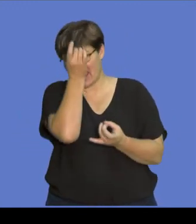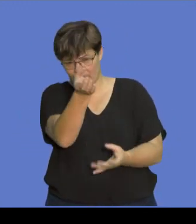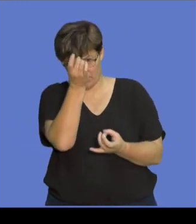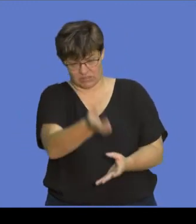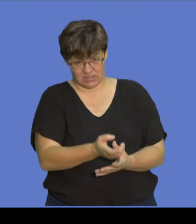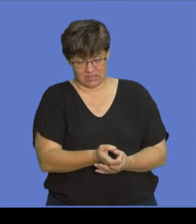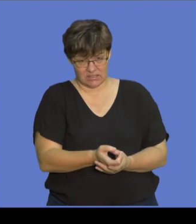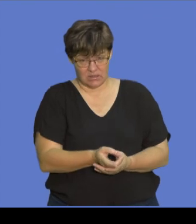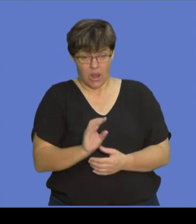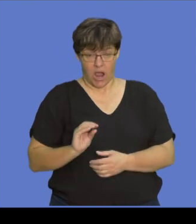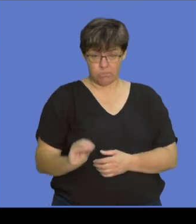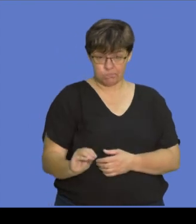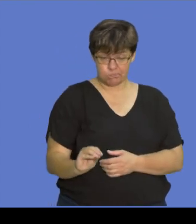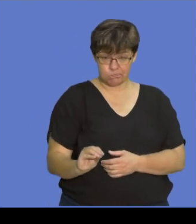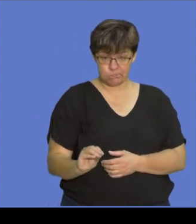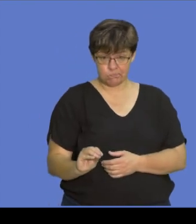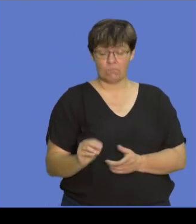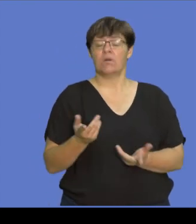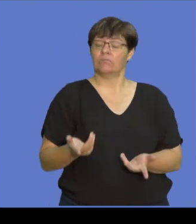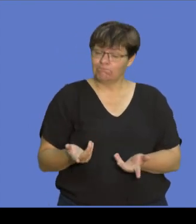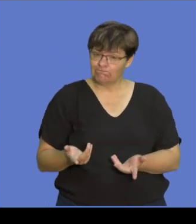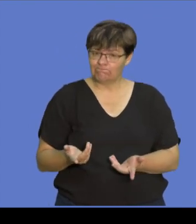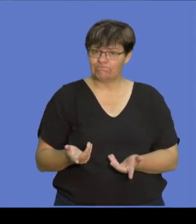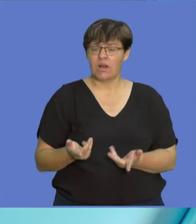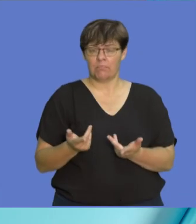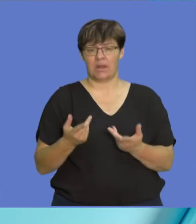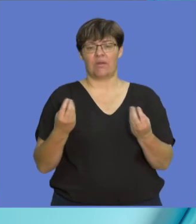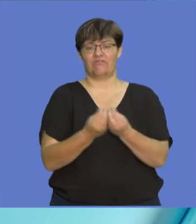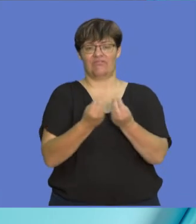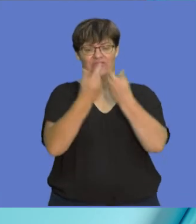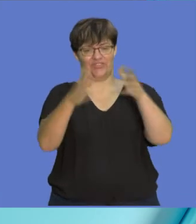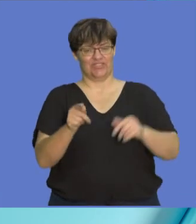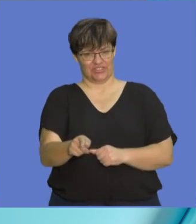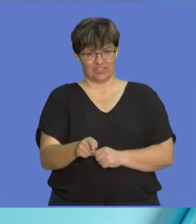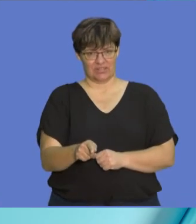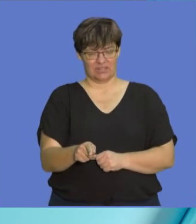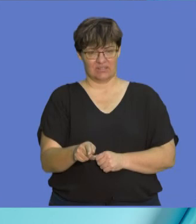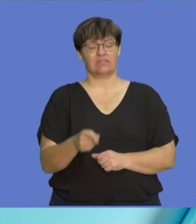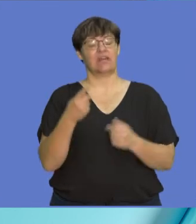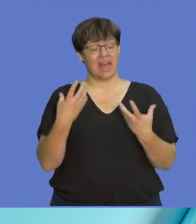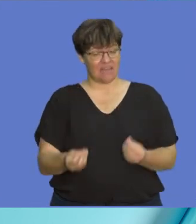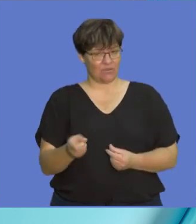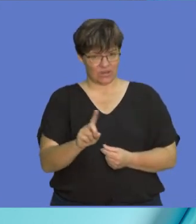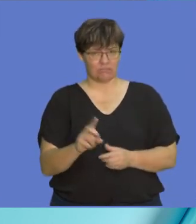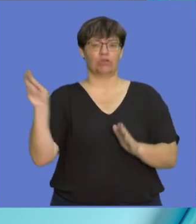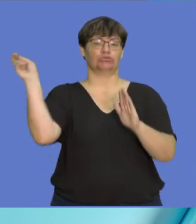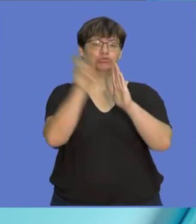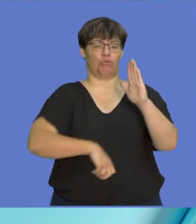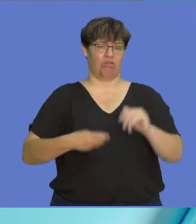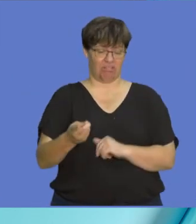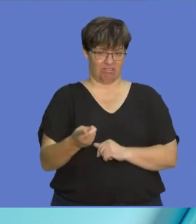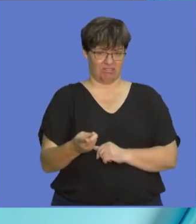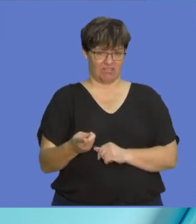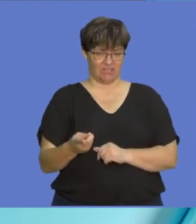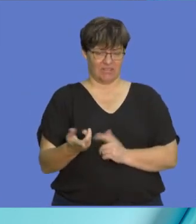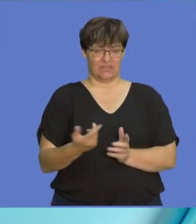you have with regards to finished goods. In this case here, finished goods were stolen due to theft. There we